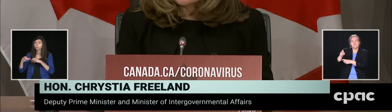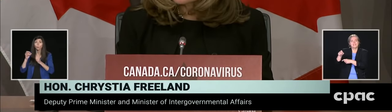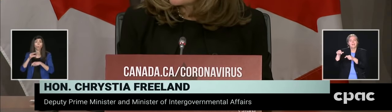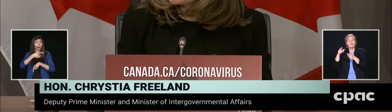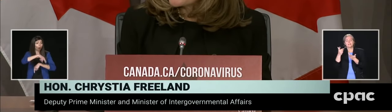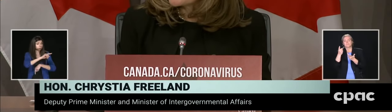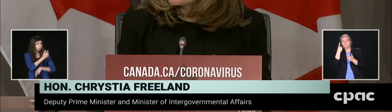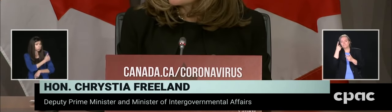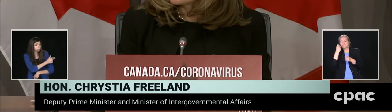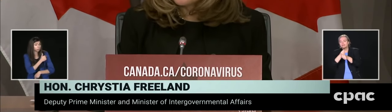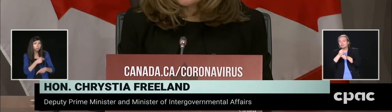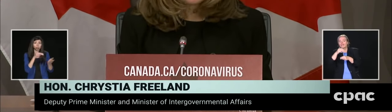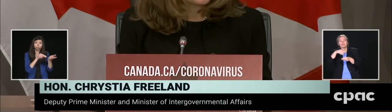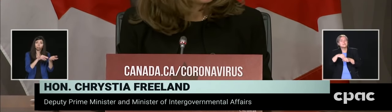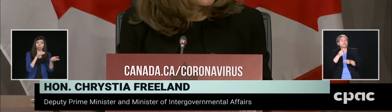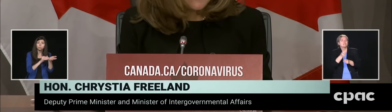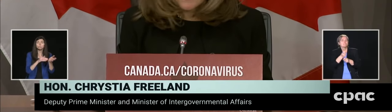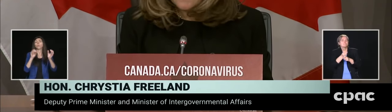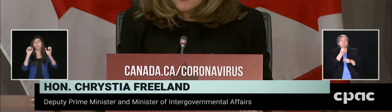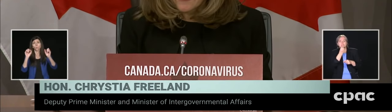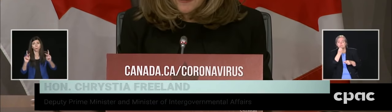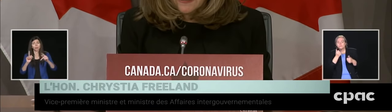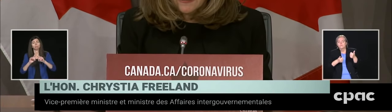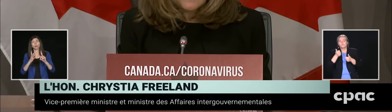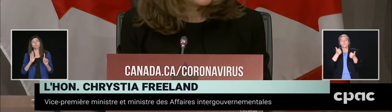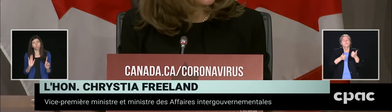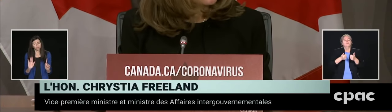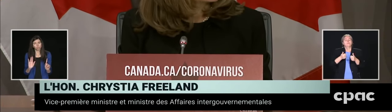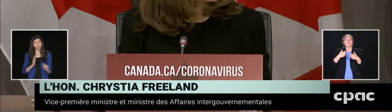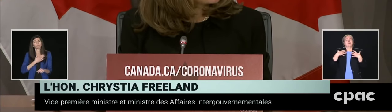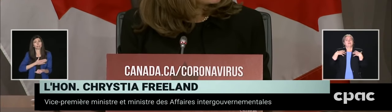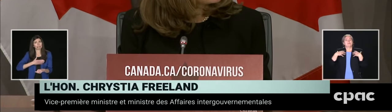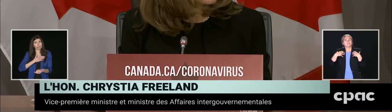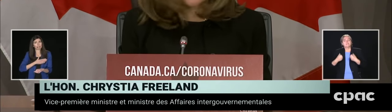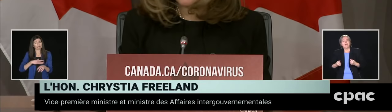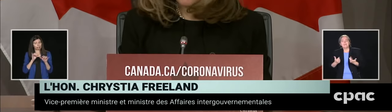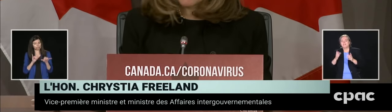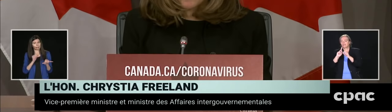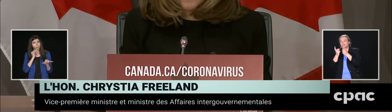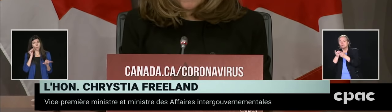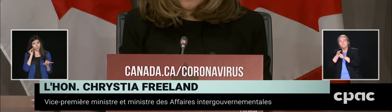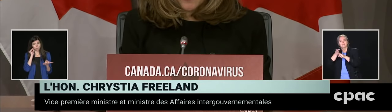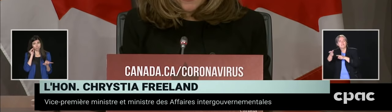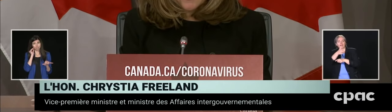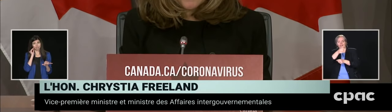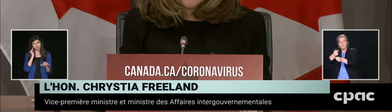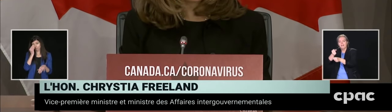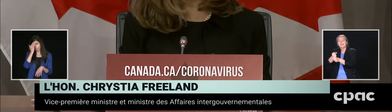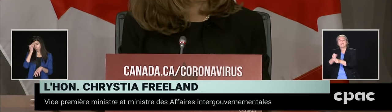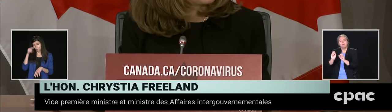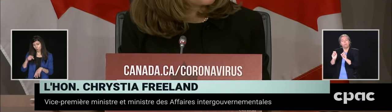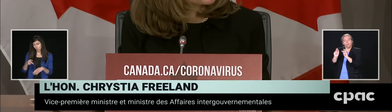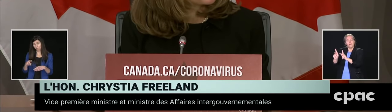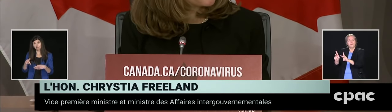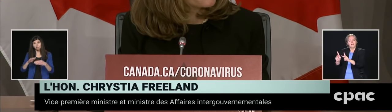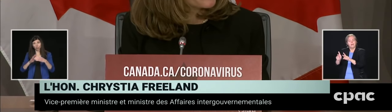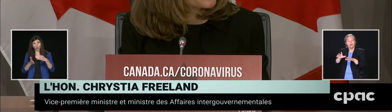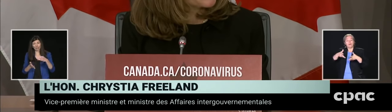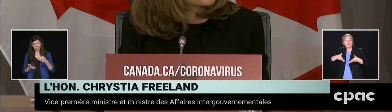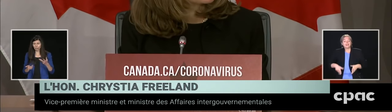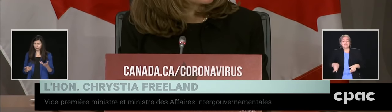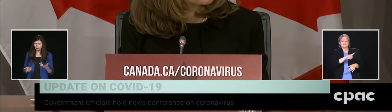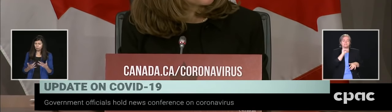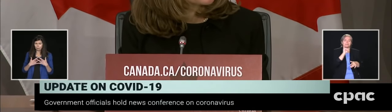This year's celebrations will feel very different as all of us find ways to meet with